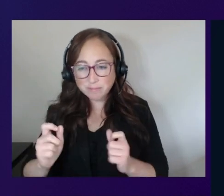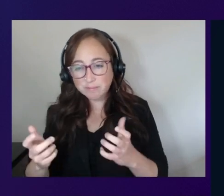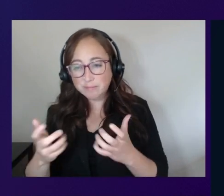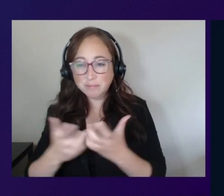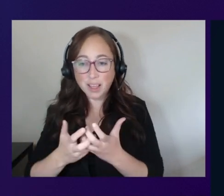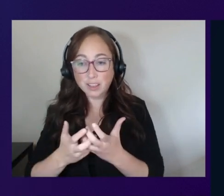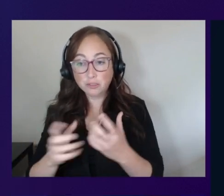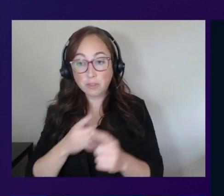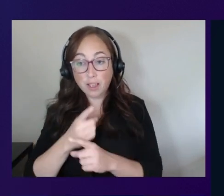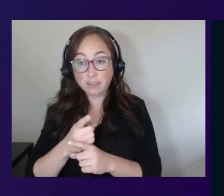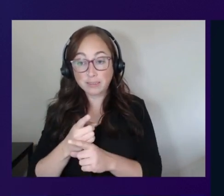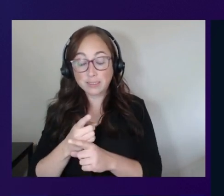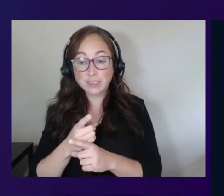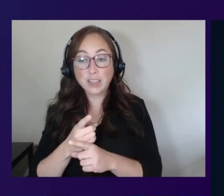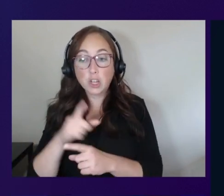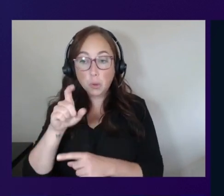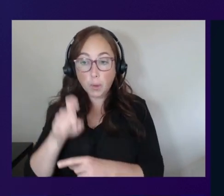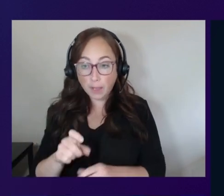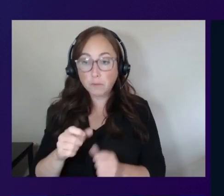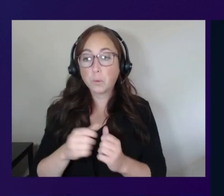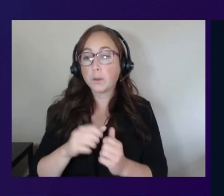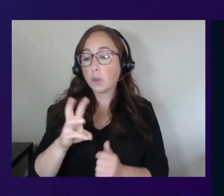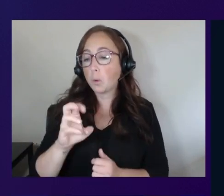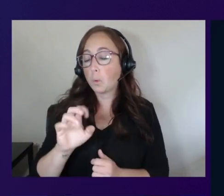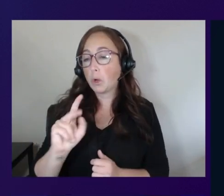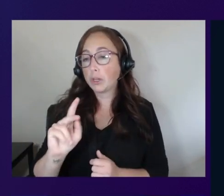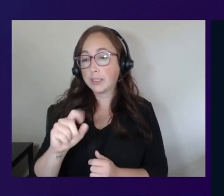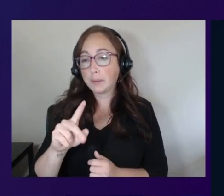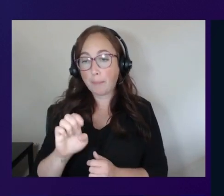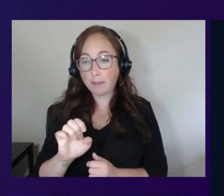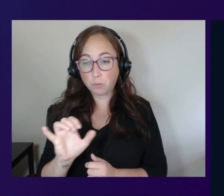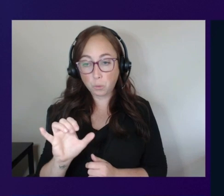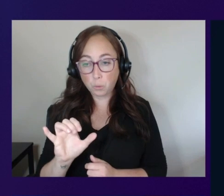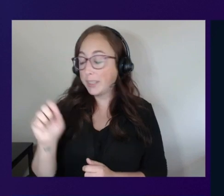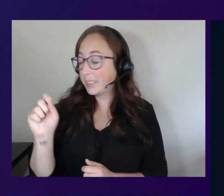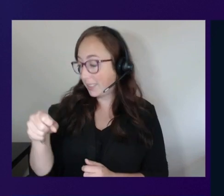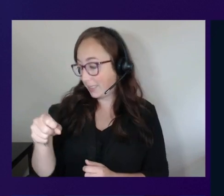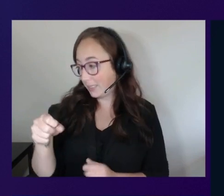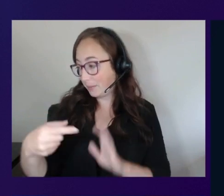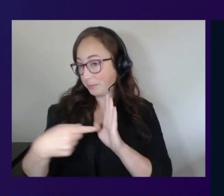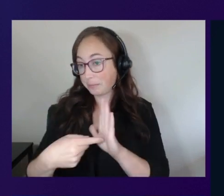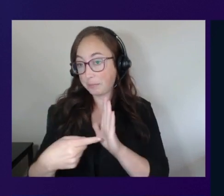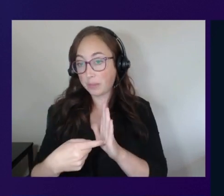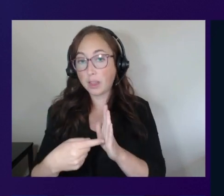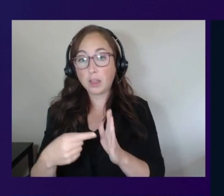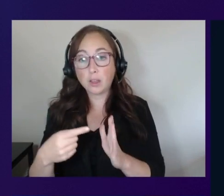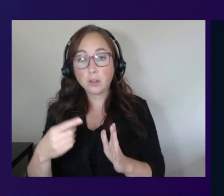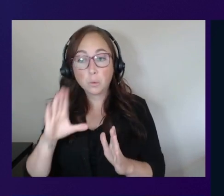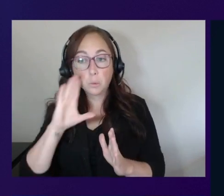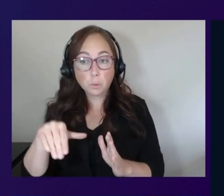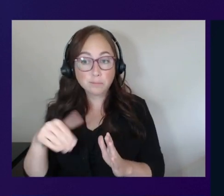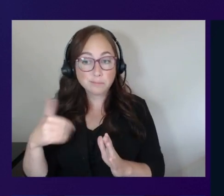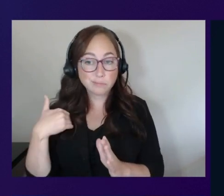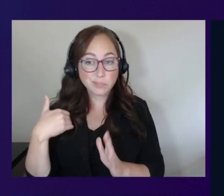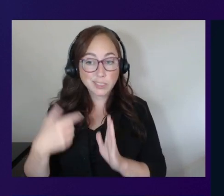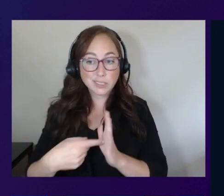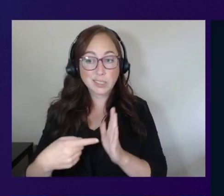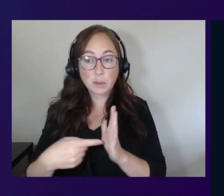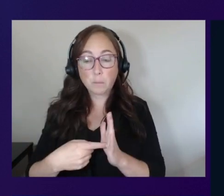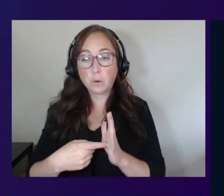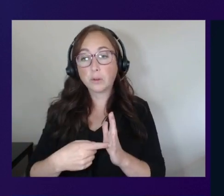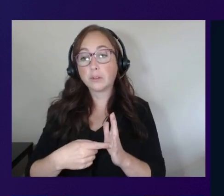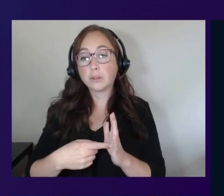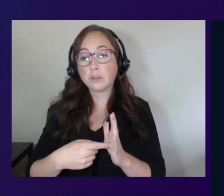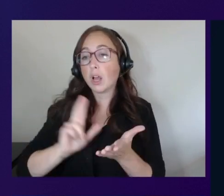with Workspaces as well. Yeah, okay. definitely. For instances, I'll take the previous example: test workers,